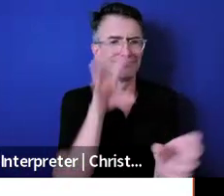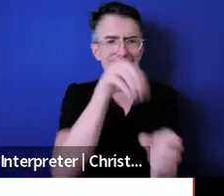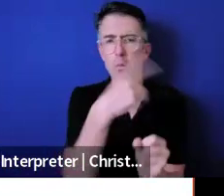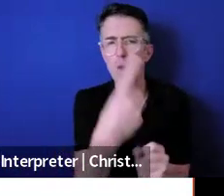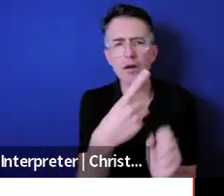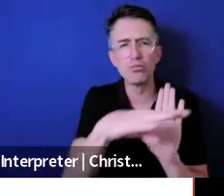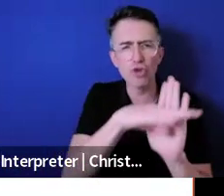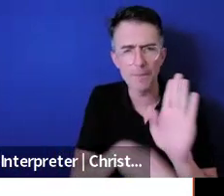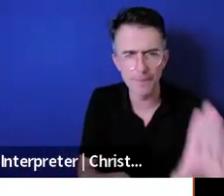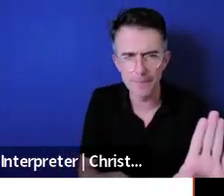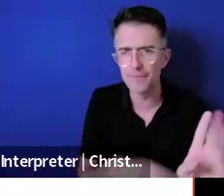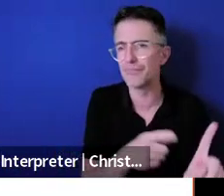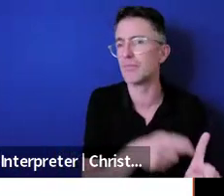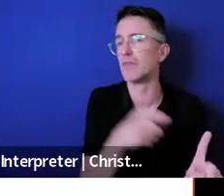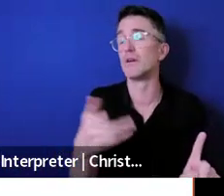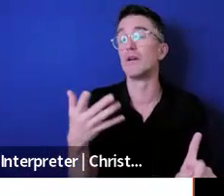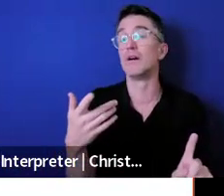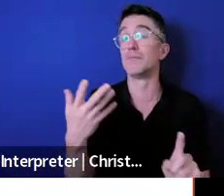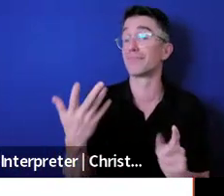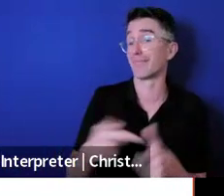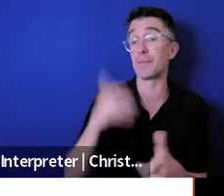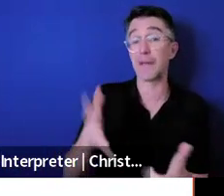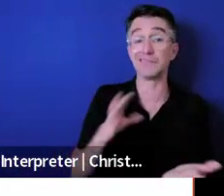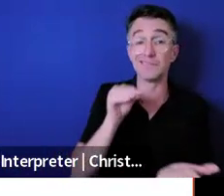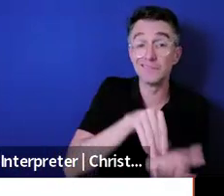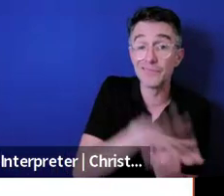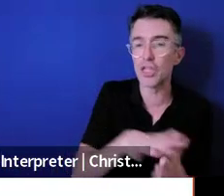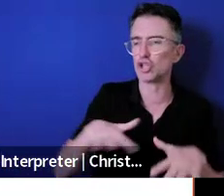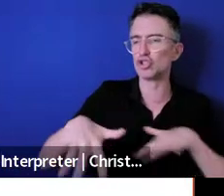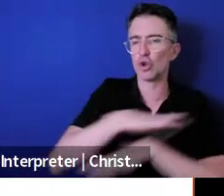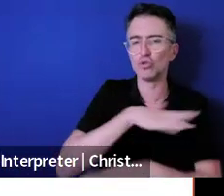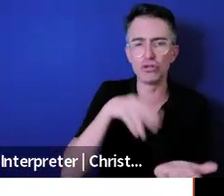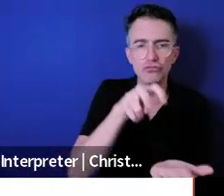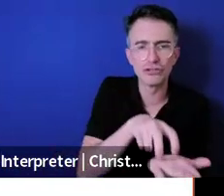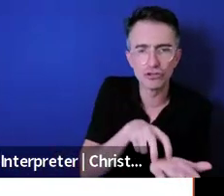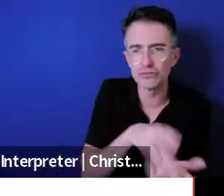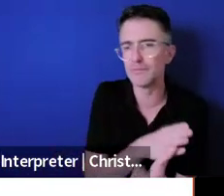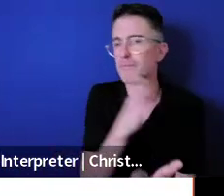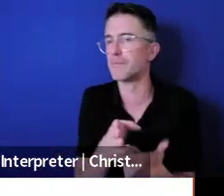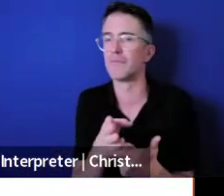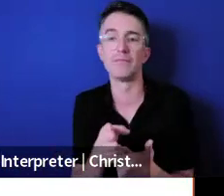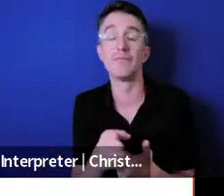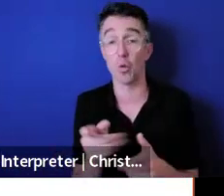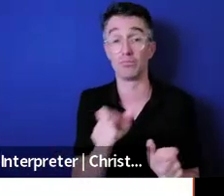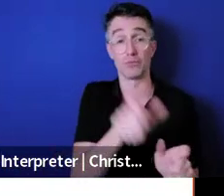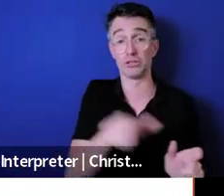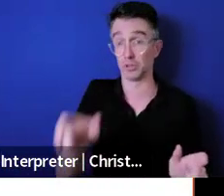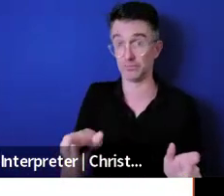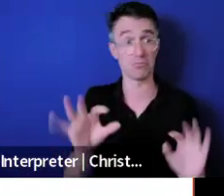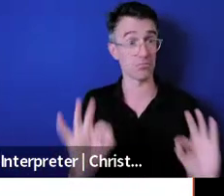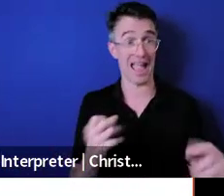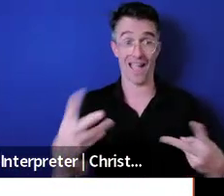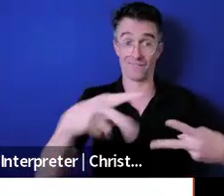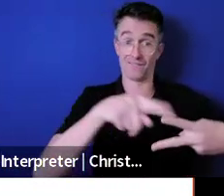also. Disability registry, of course, can do that. And each have a role to play in ensuring access to